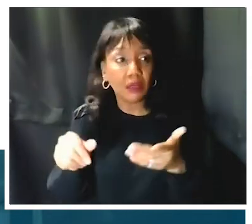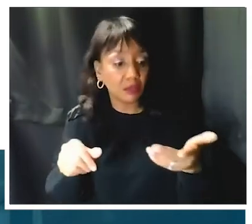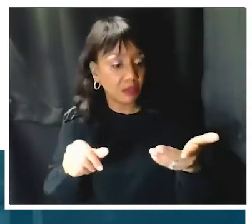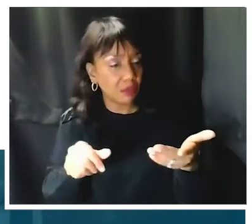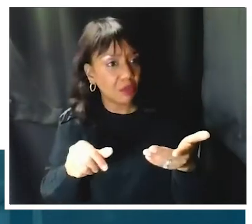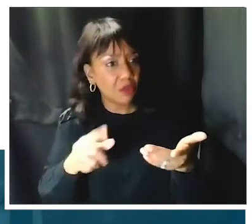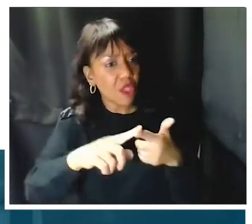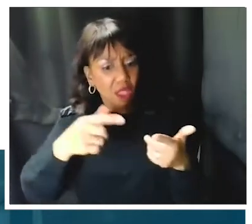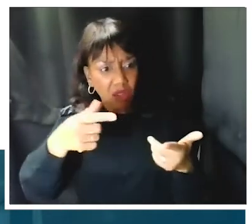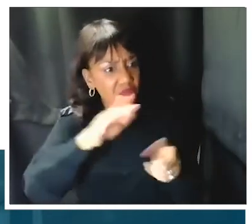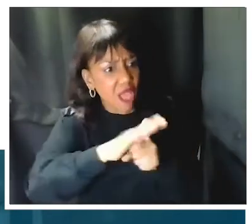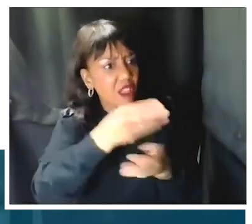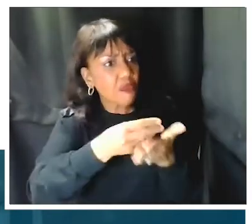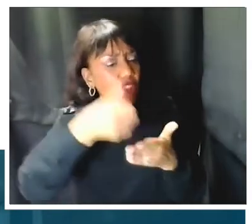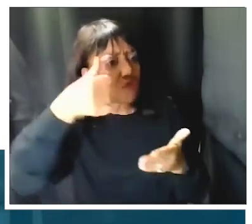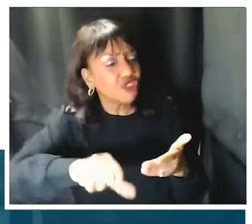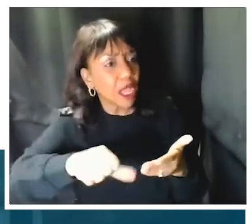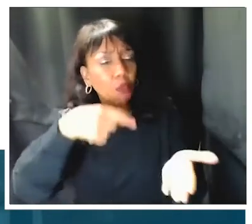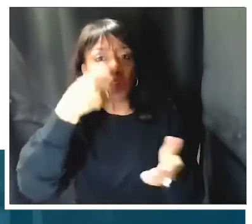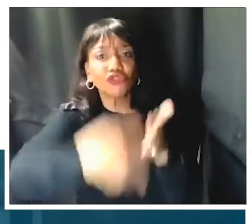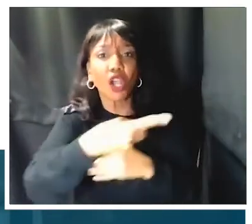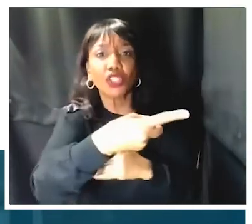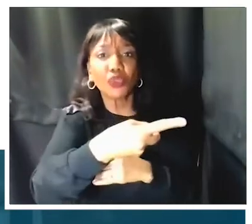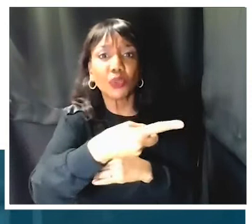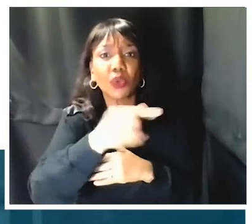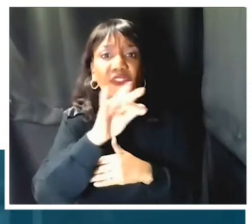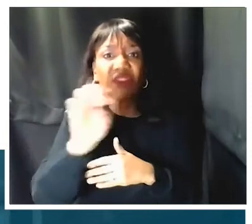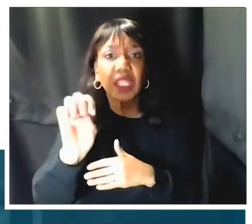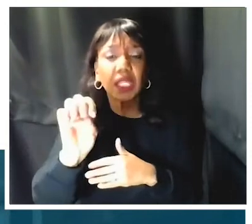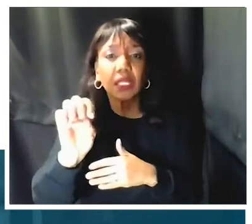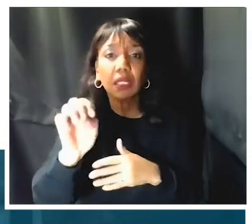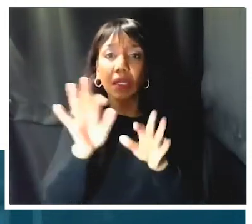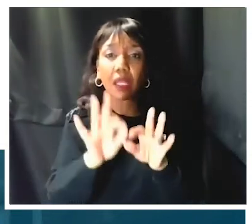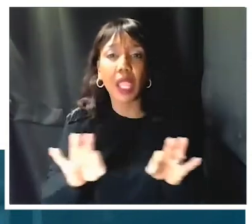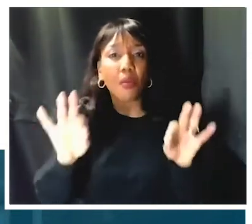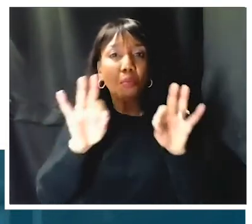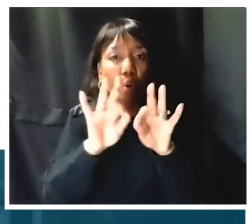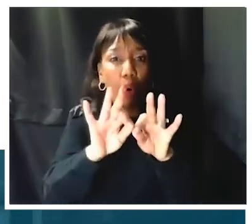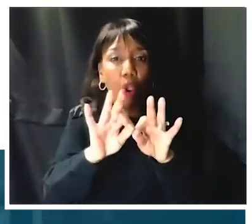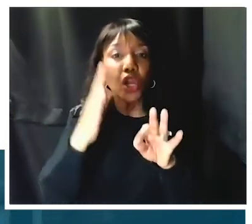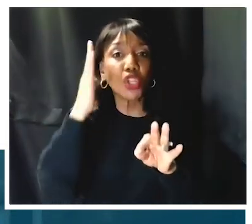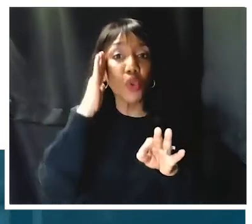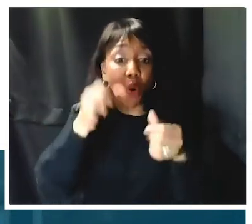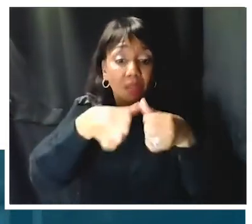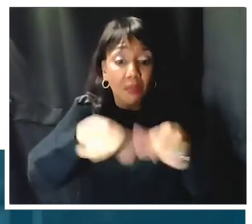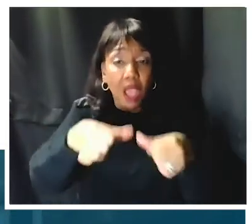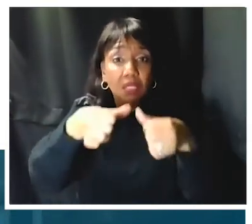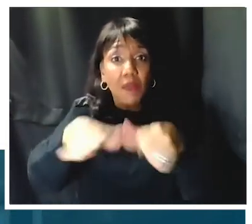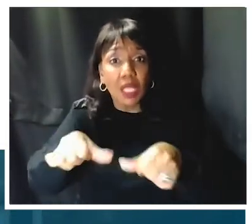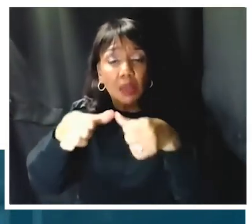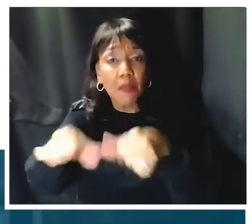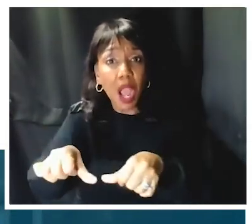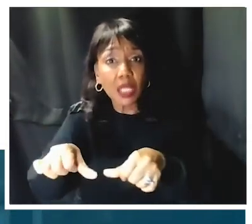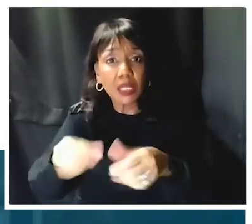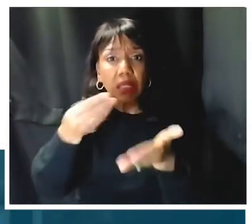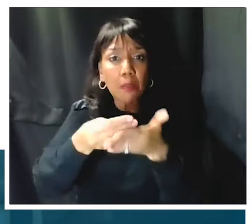being rejected. It is important to ensure that you keep track of your deposits, the money